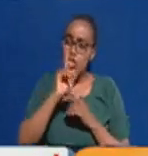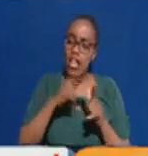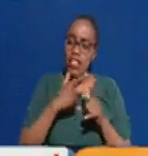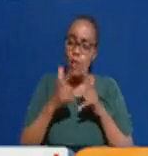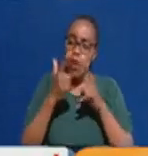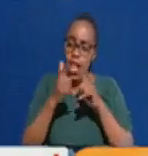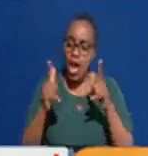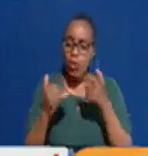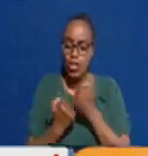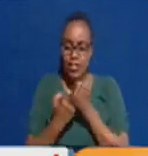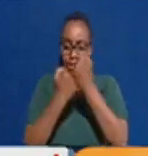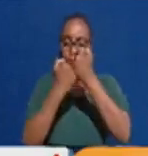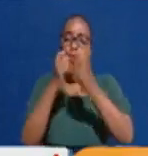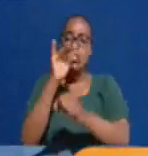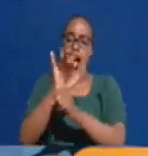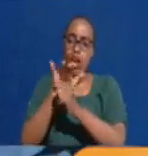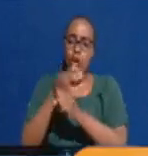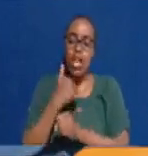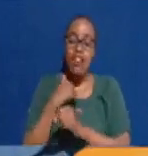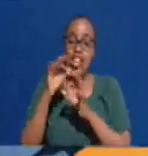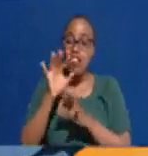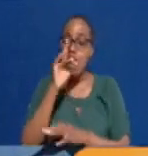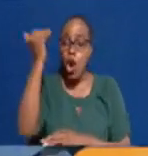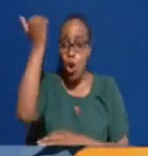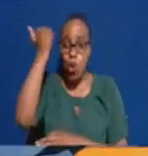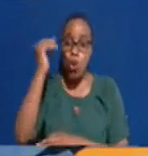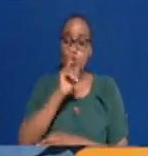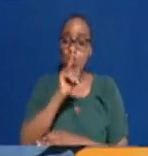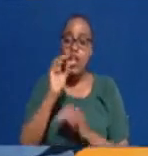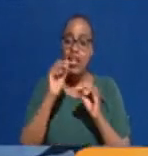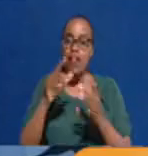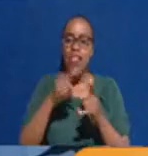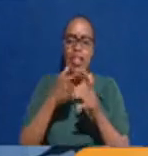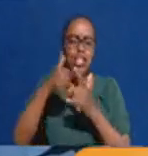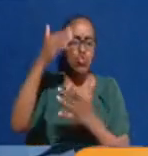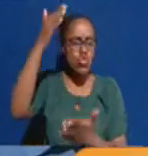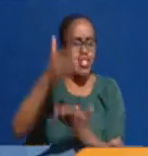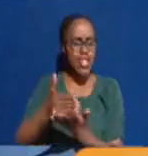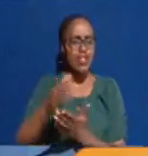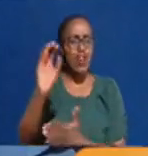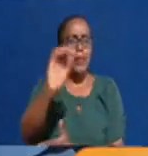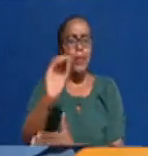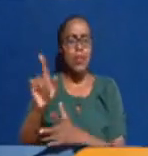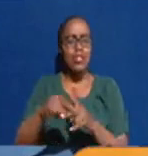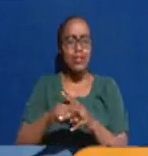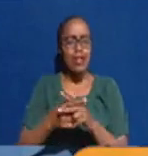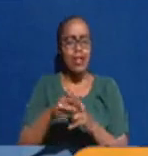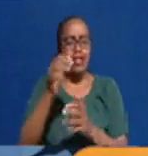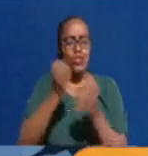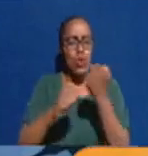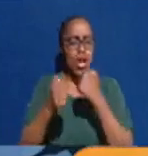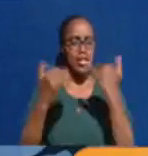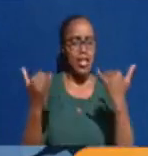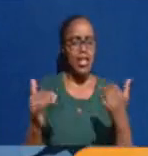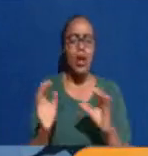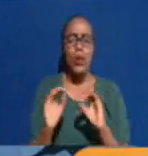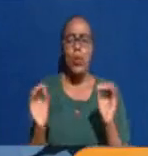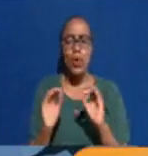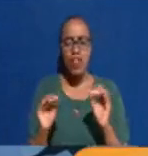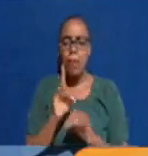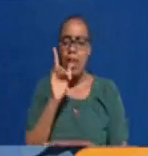total support. If there is no court order, you are not justified to come in and start creating chaos within this area. And